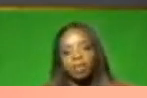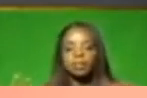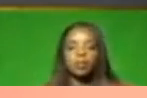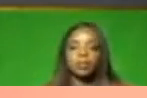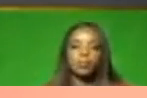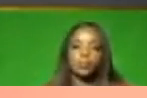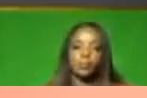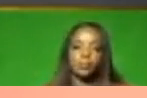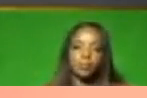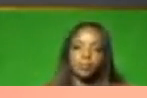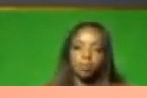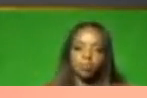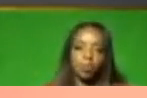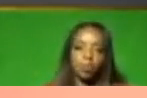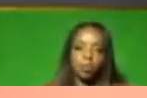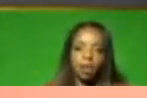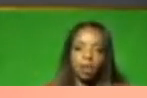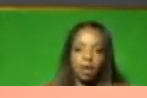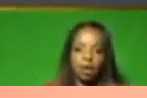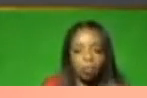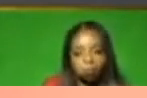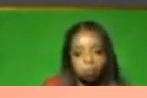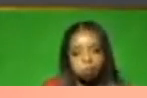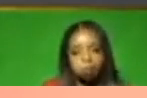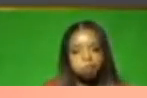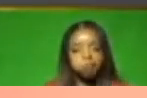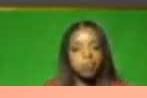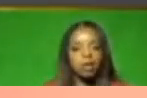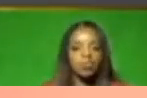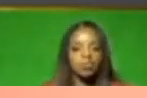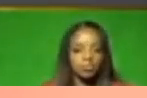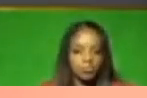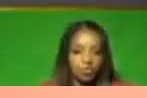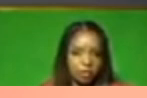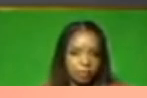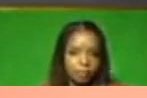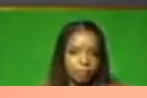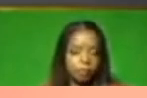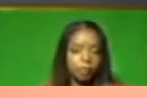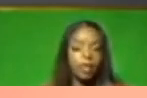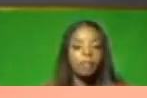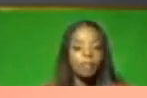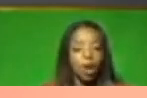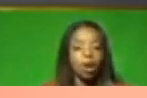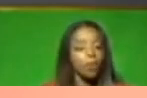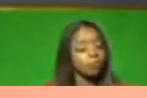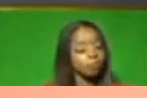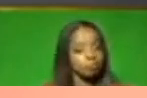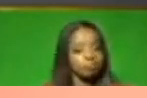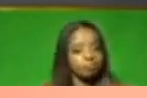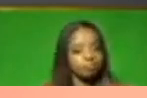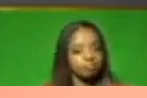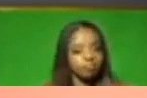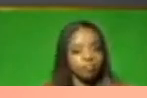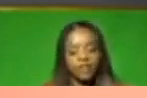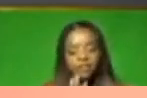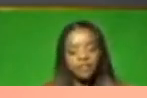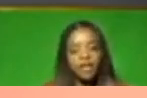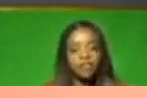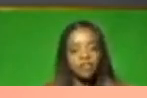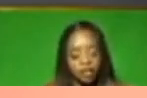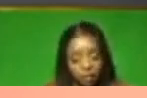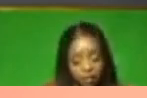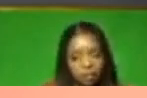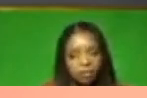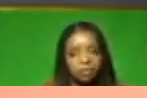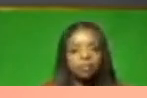country. Our overriding priority for the next 5 years is to achieve more rapid and